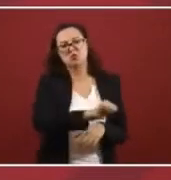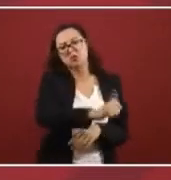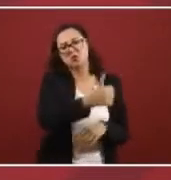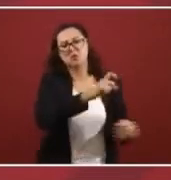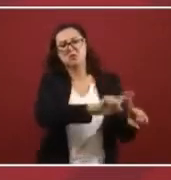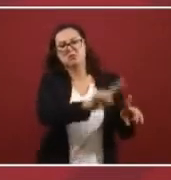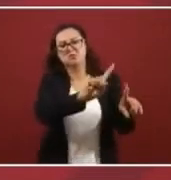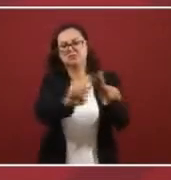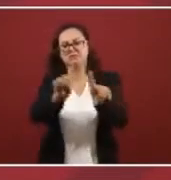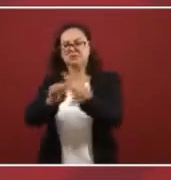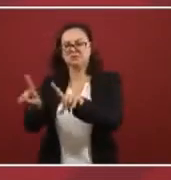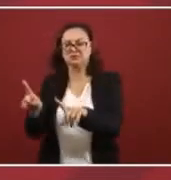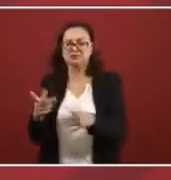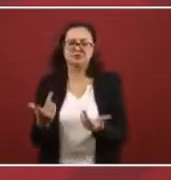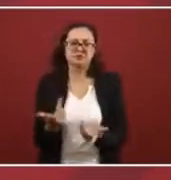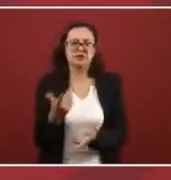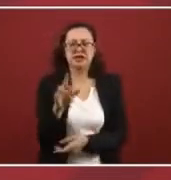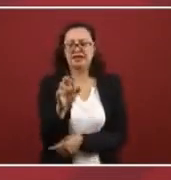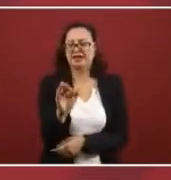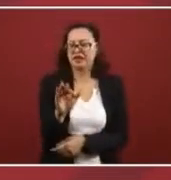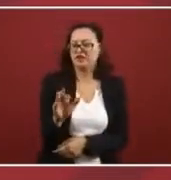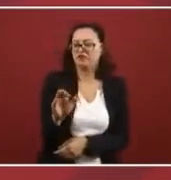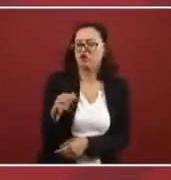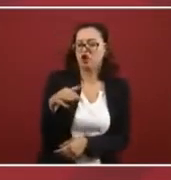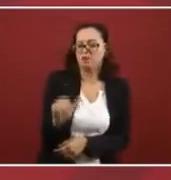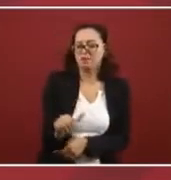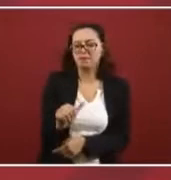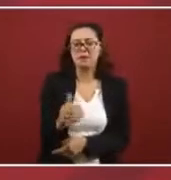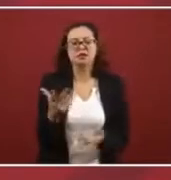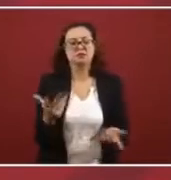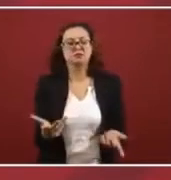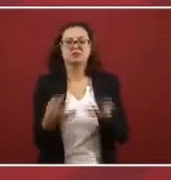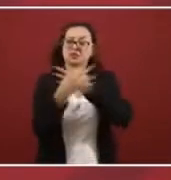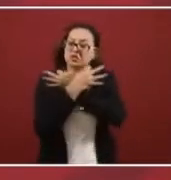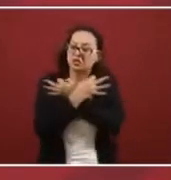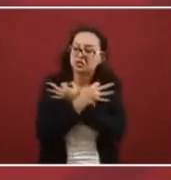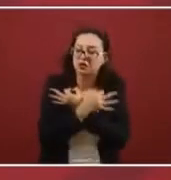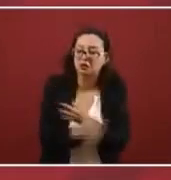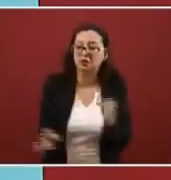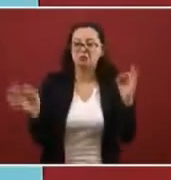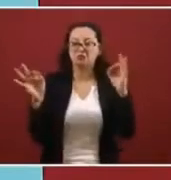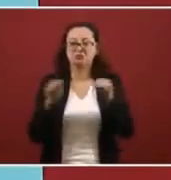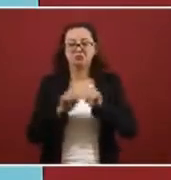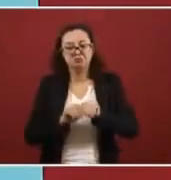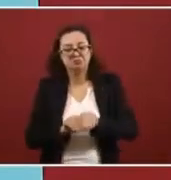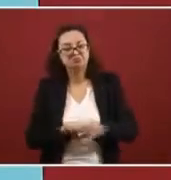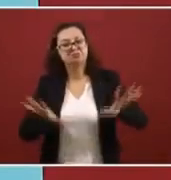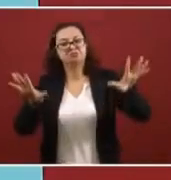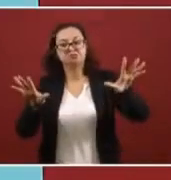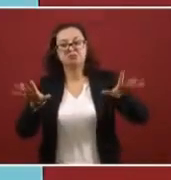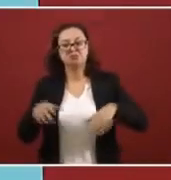and amongst others, and the Reforma, is saying